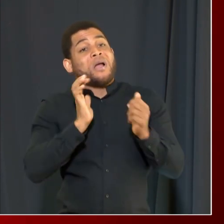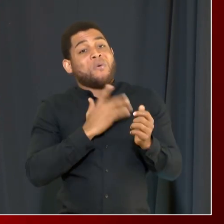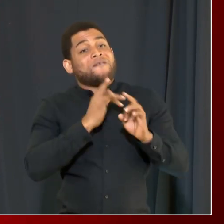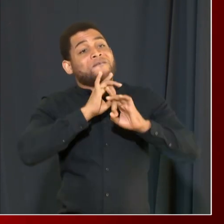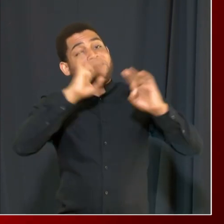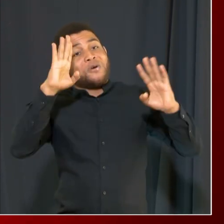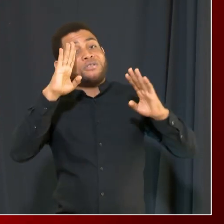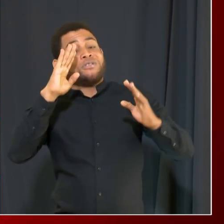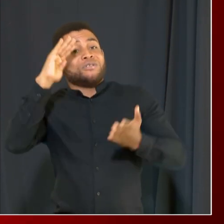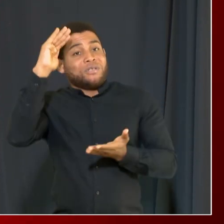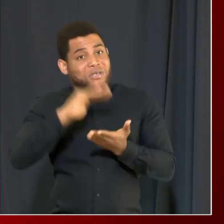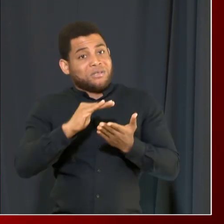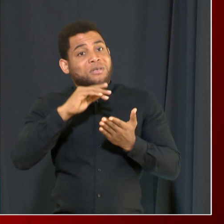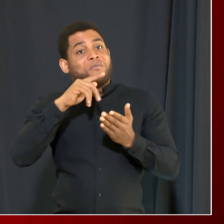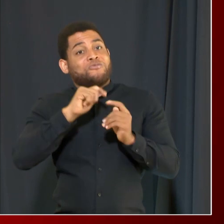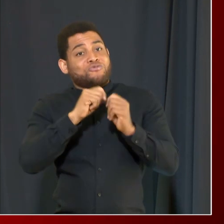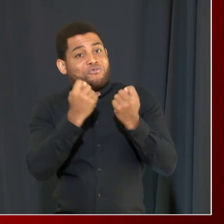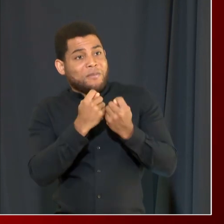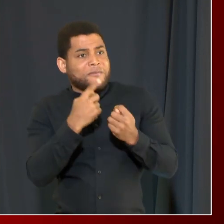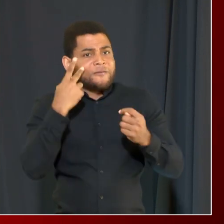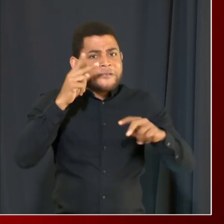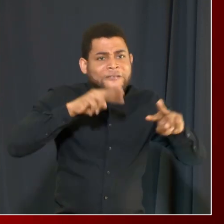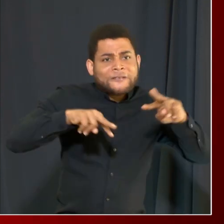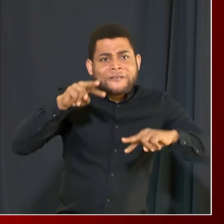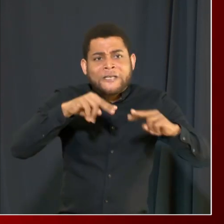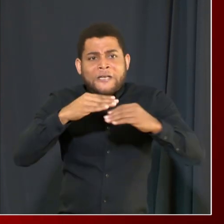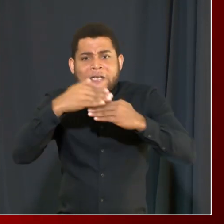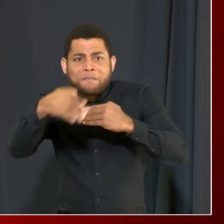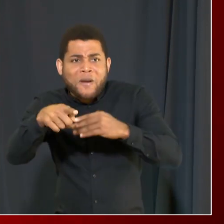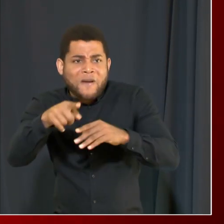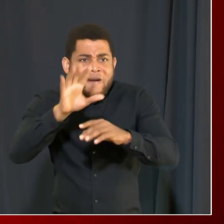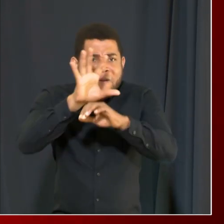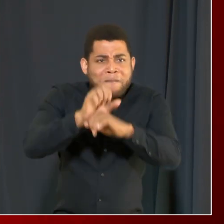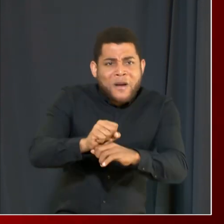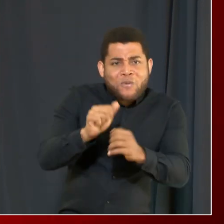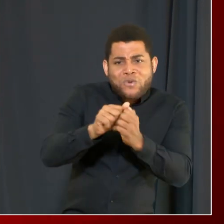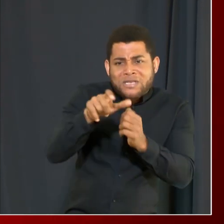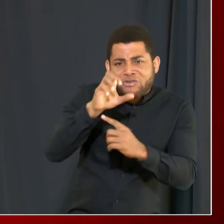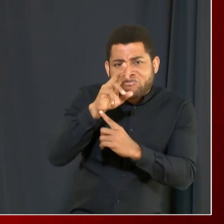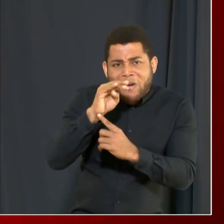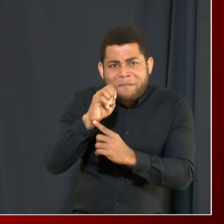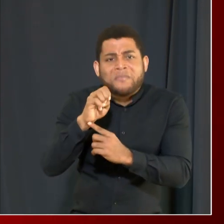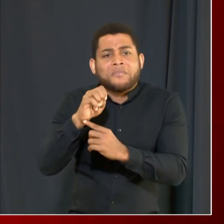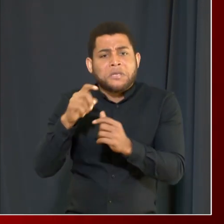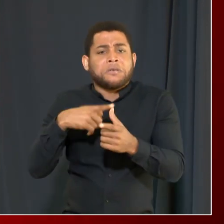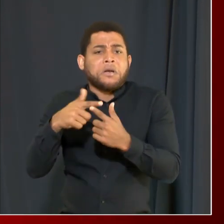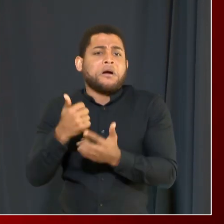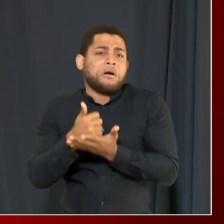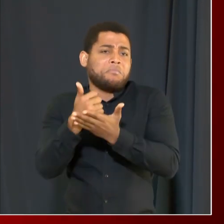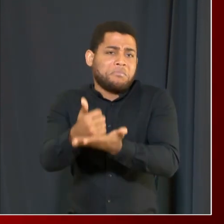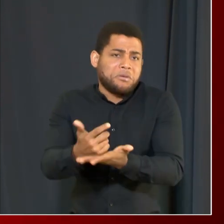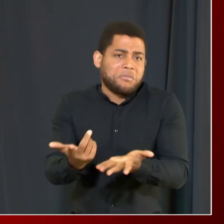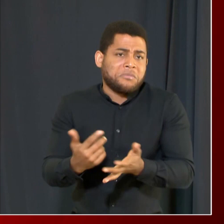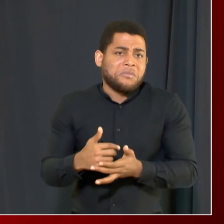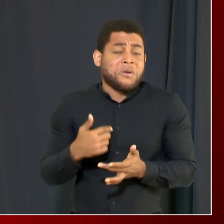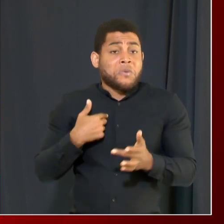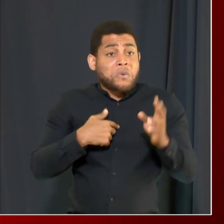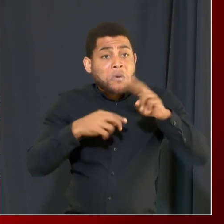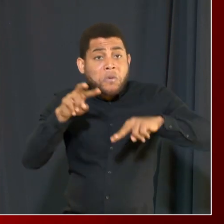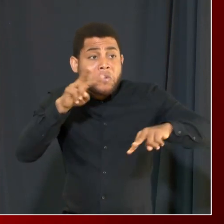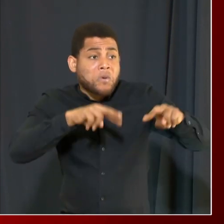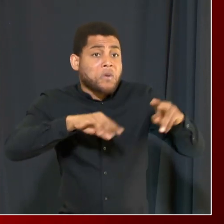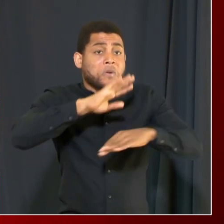at neighborhood conflicts where they're engaged in patterns of crime. So our Violent Crime Suppression Division is looking at all of that. What is